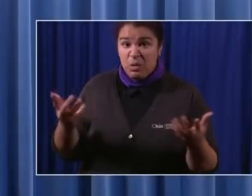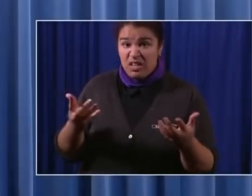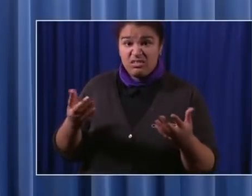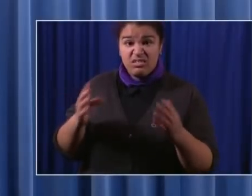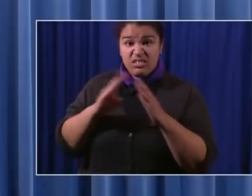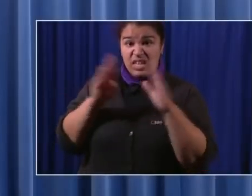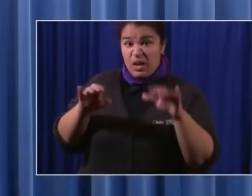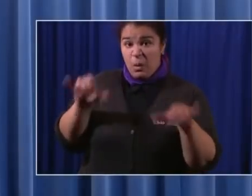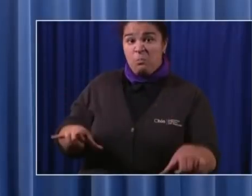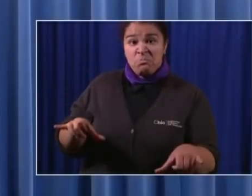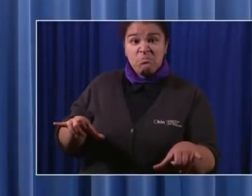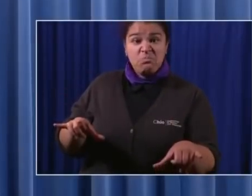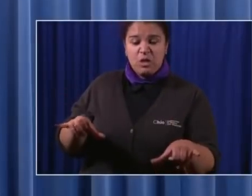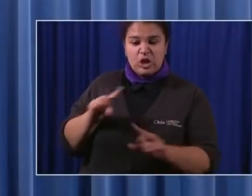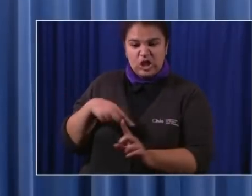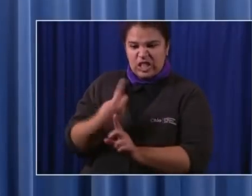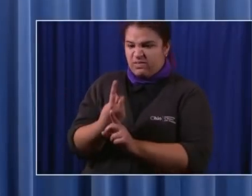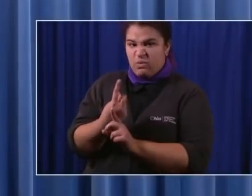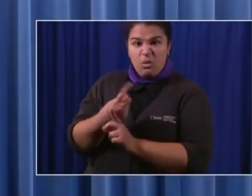that?